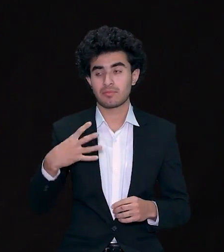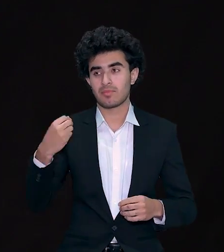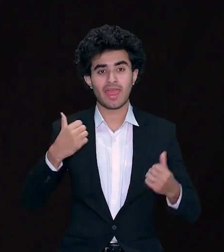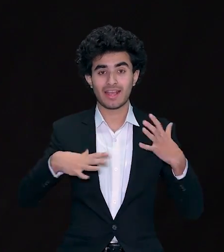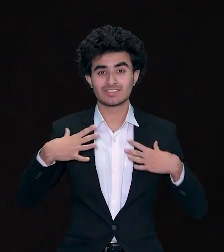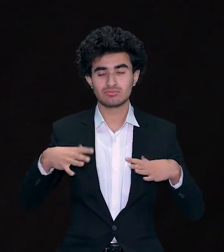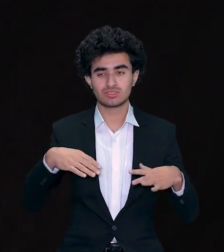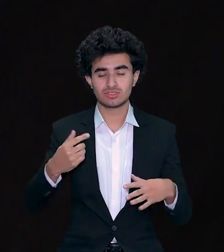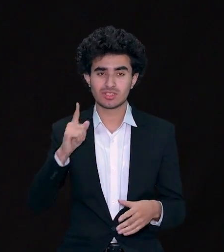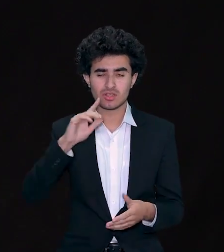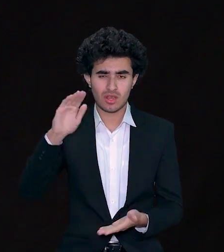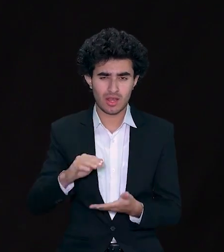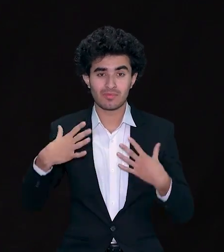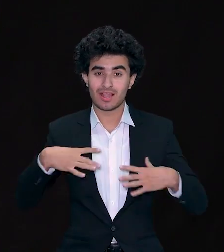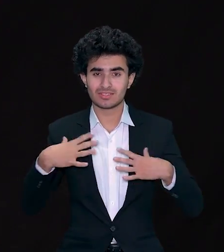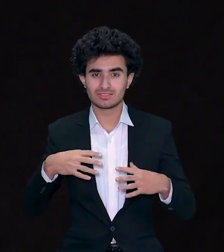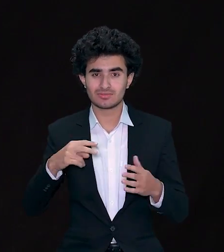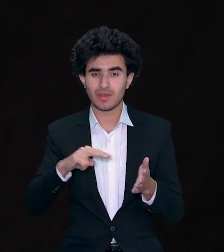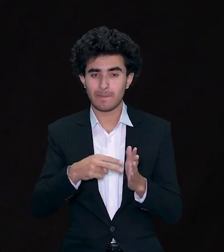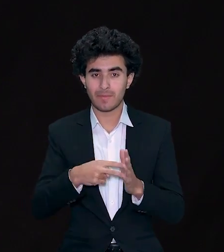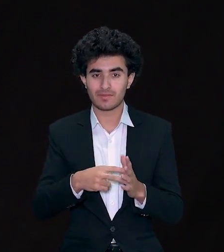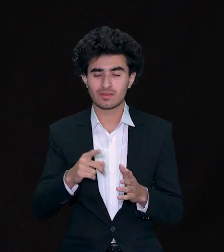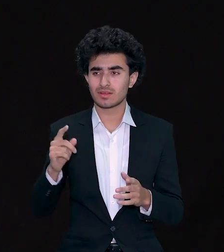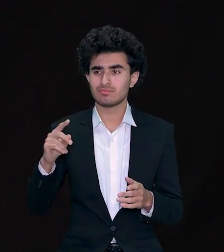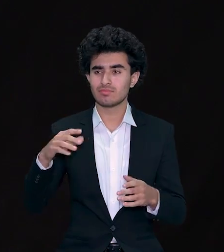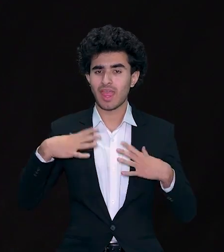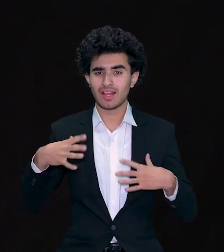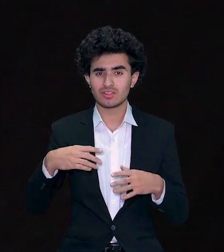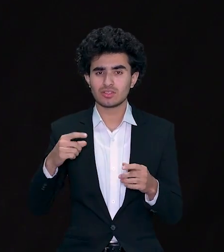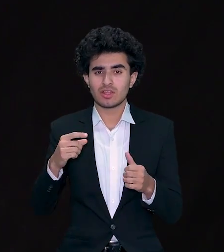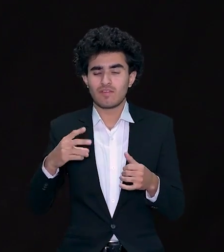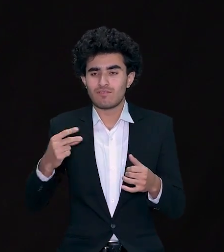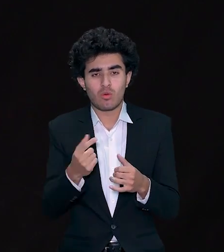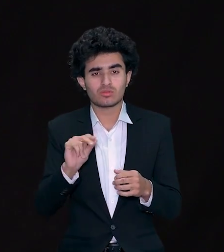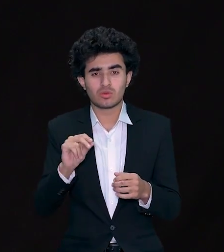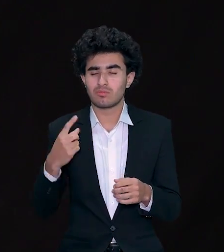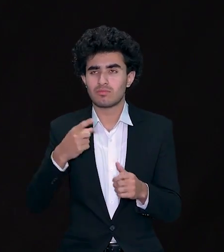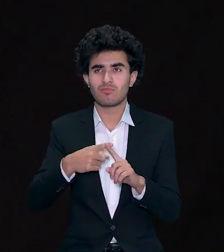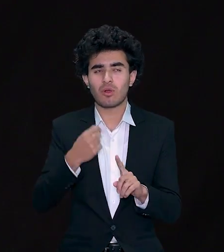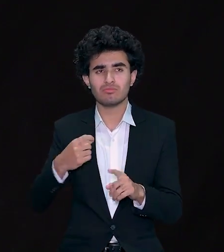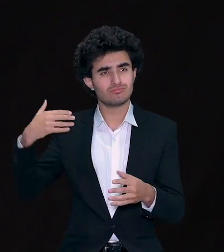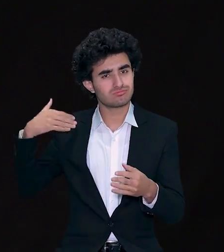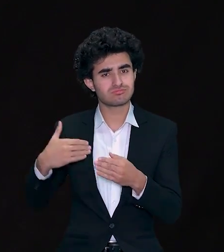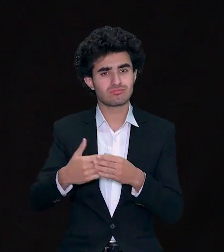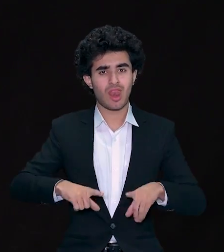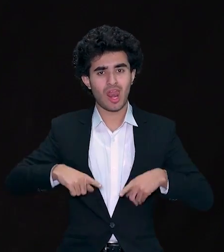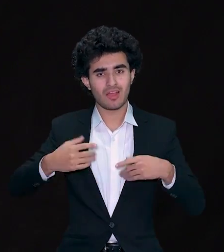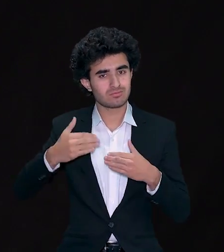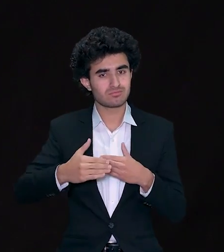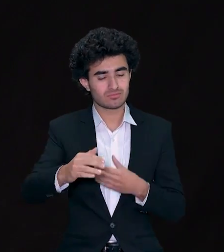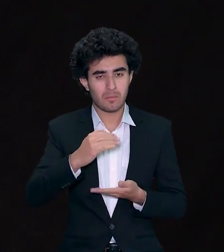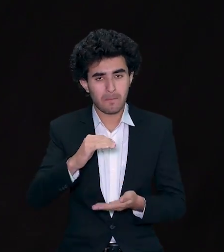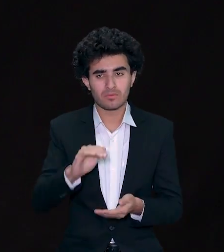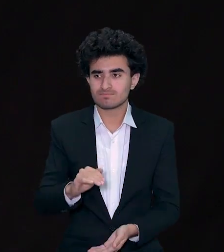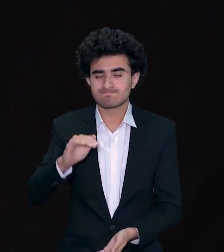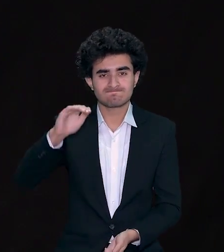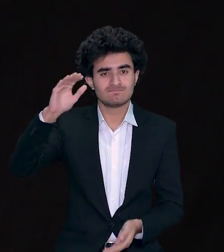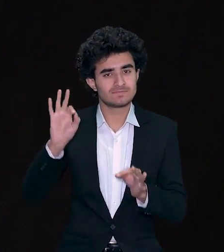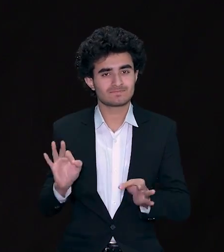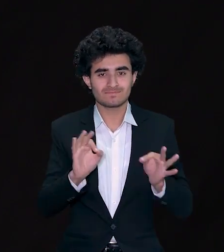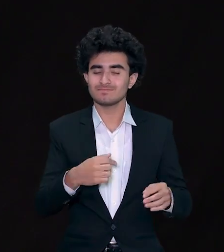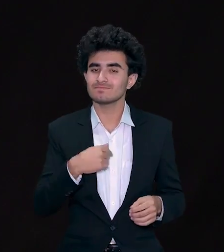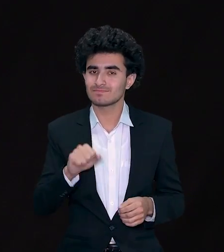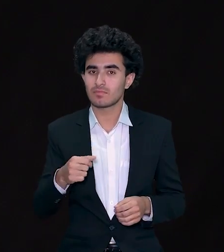is, it kind of wasn't early. It's just that it's been around forever in my home. My family, for like